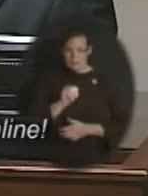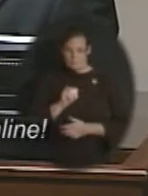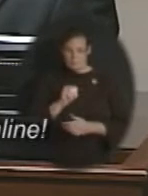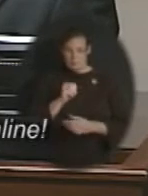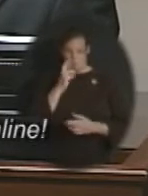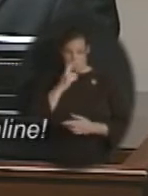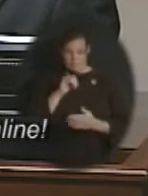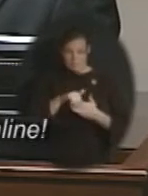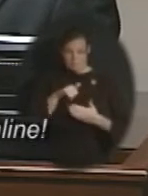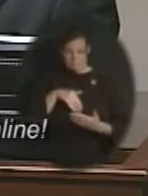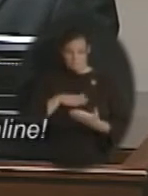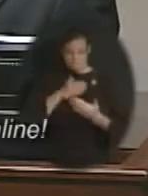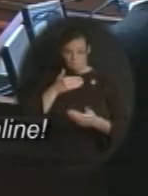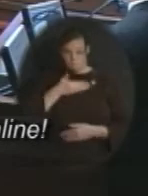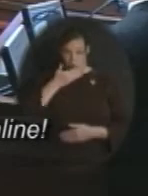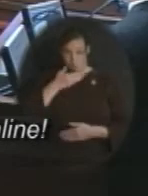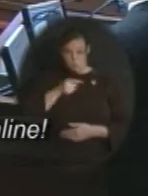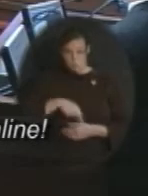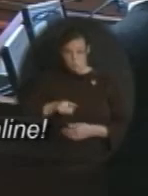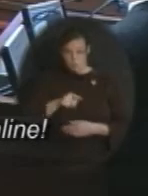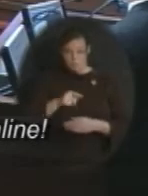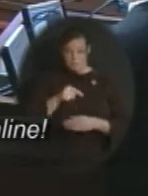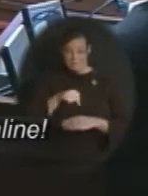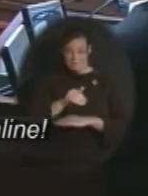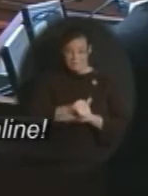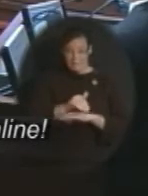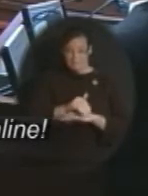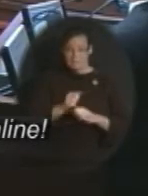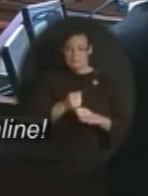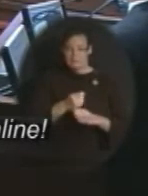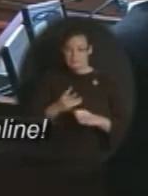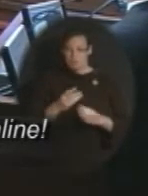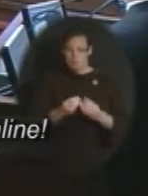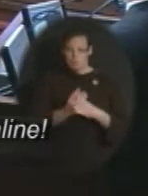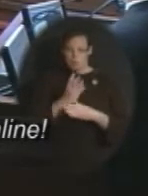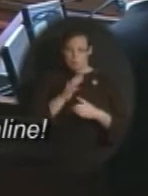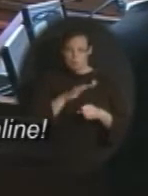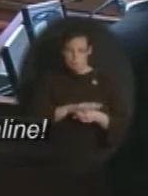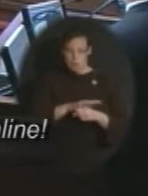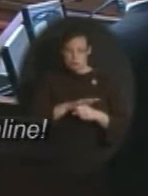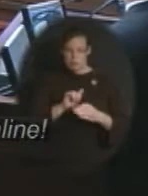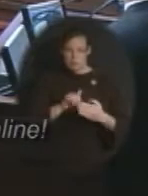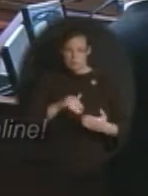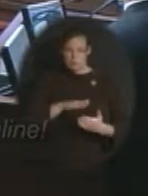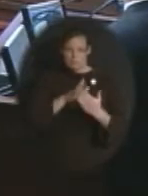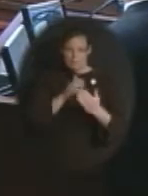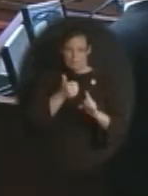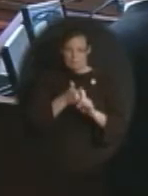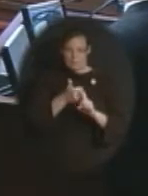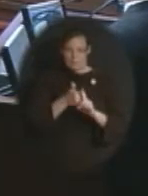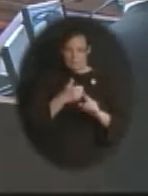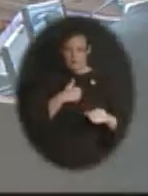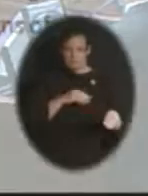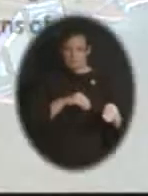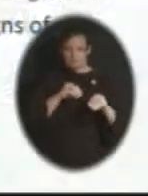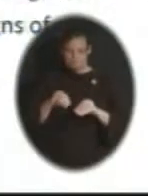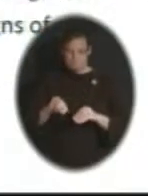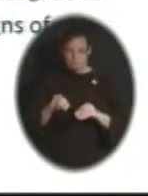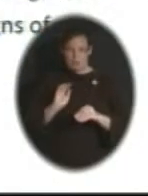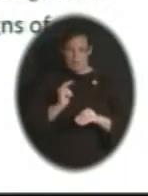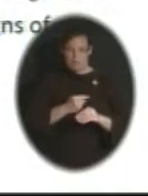before you this evening is there are several growth pressures that present themselves that have moved us to the point of